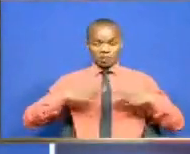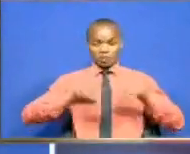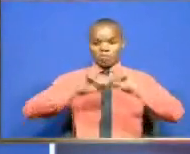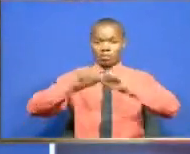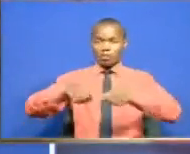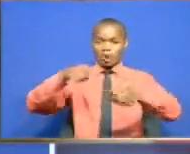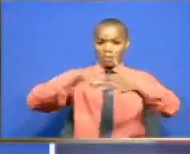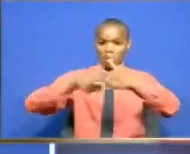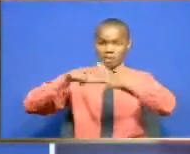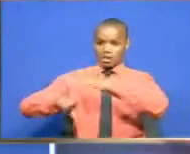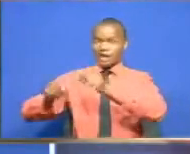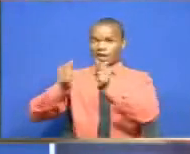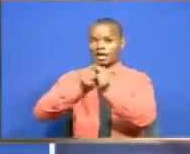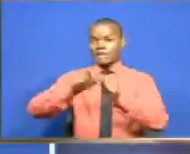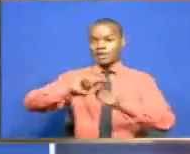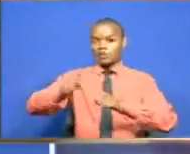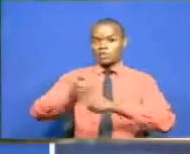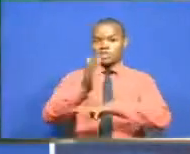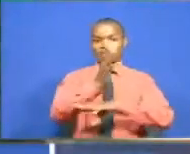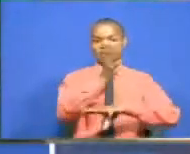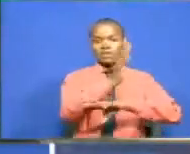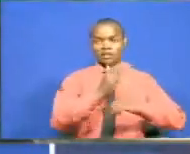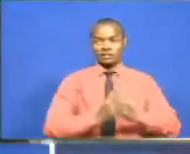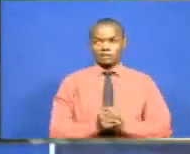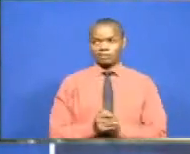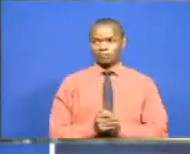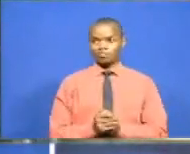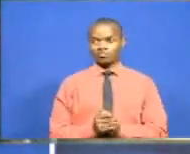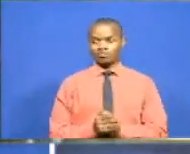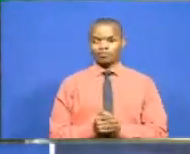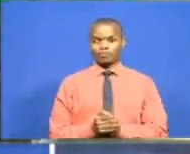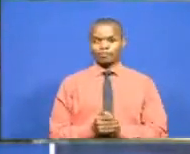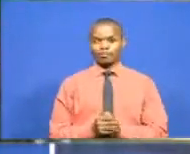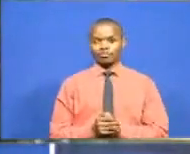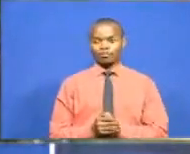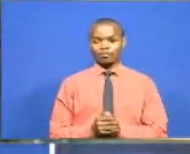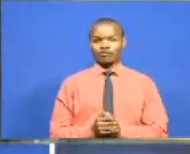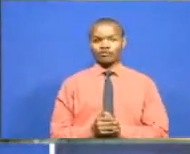over 10,000 tree seedlings. Yusuf Farr, Channel One News.